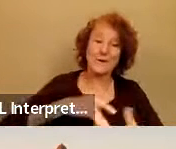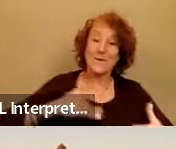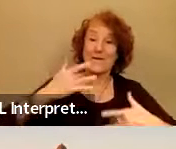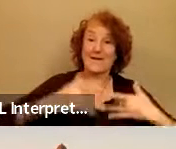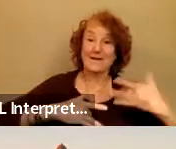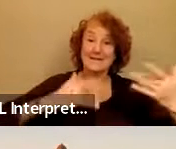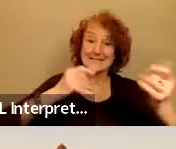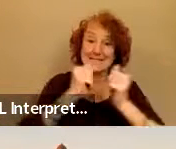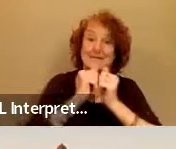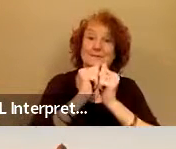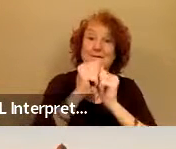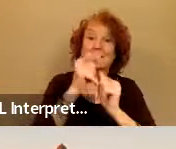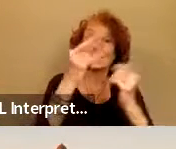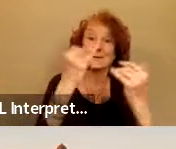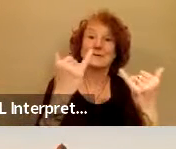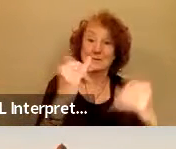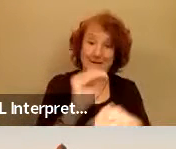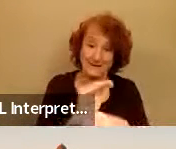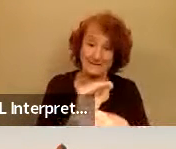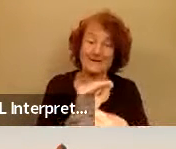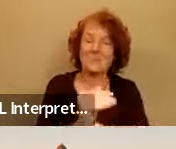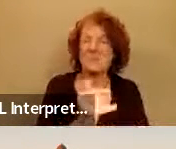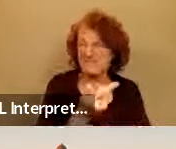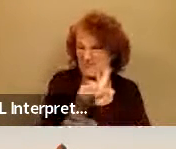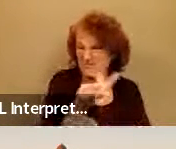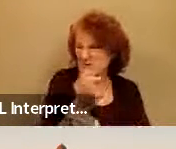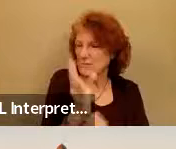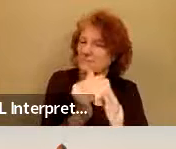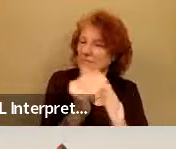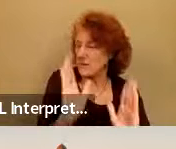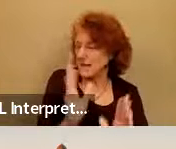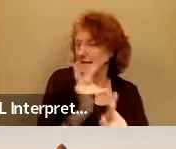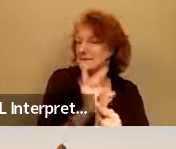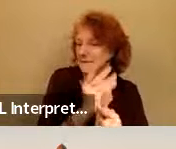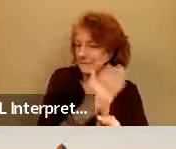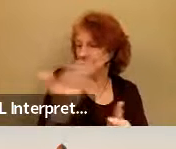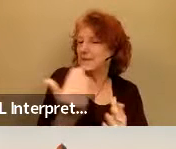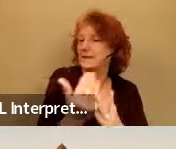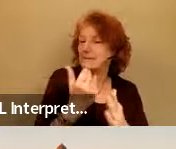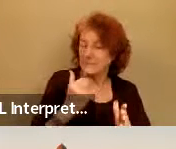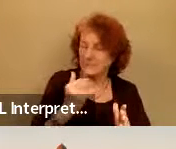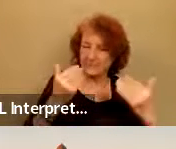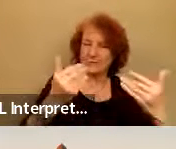with you here tonight. I do want to do a couple housekeeping things before we get started.